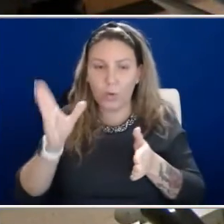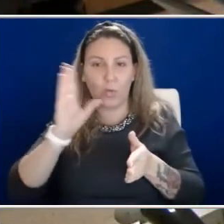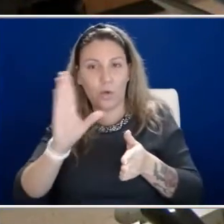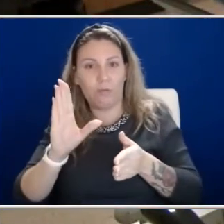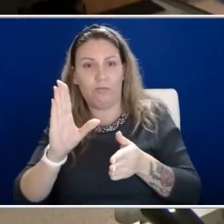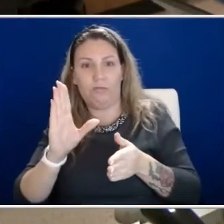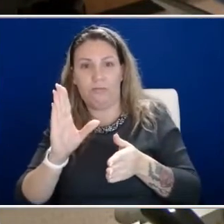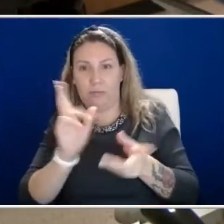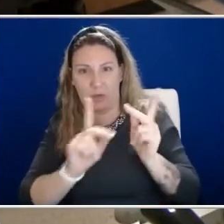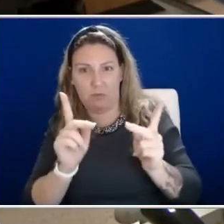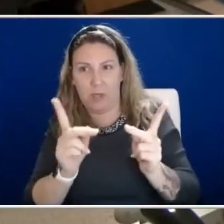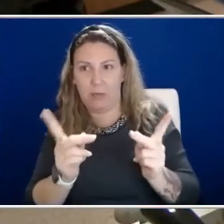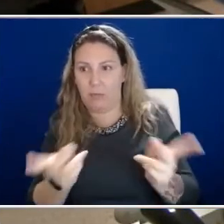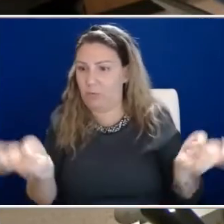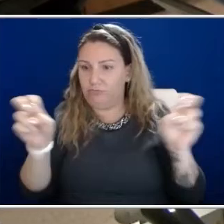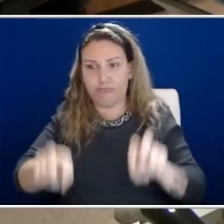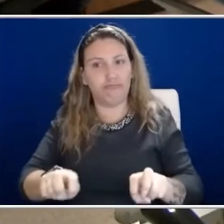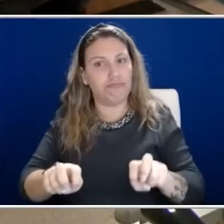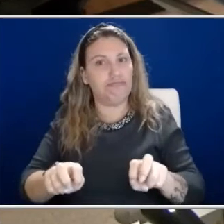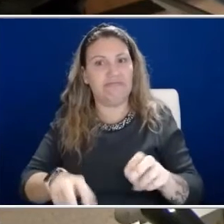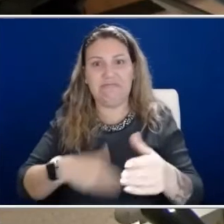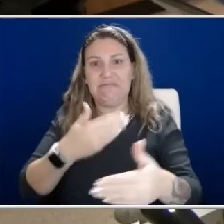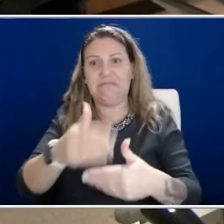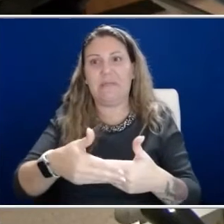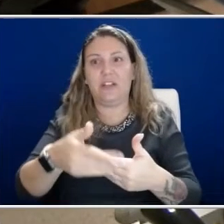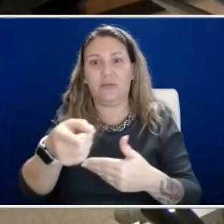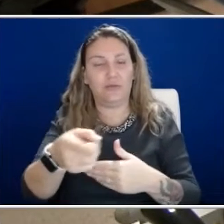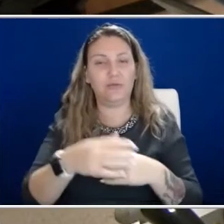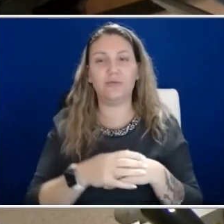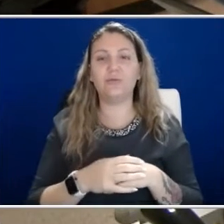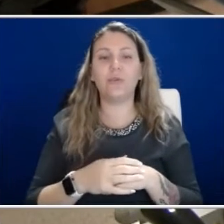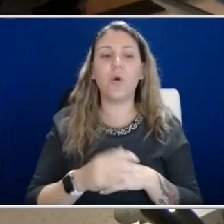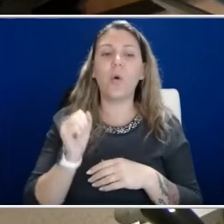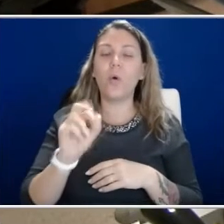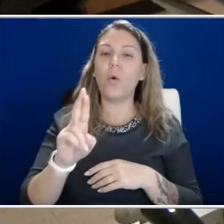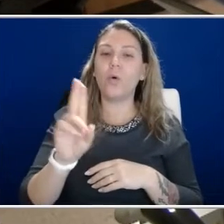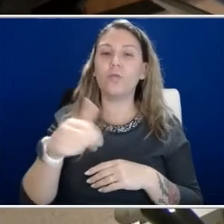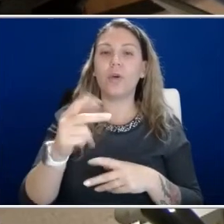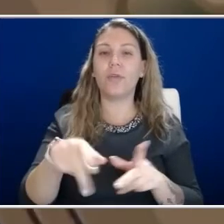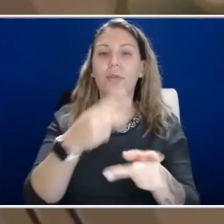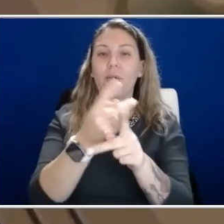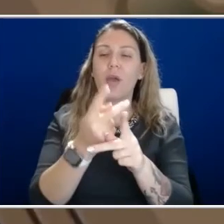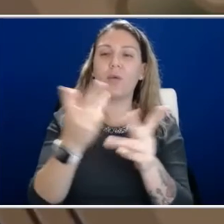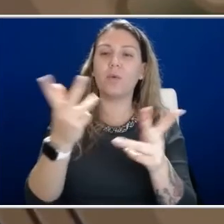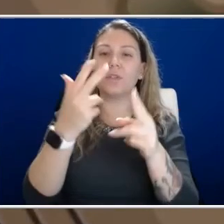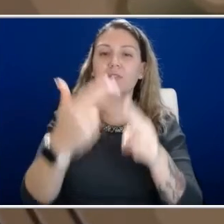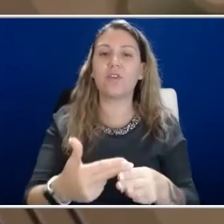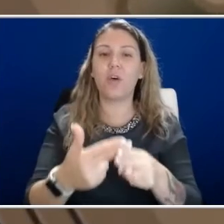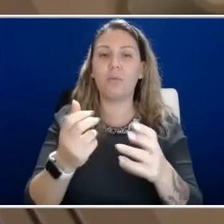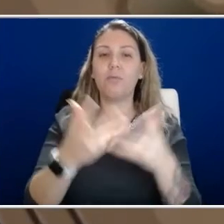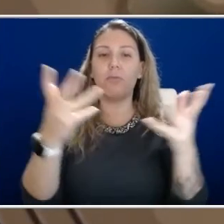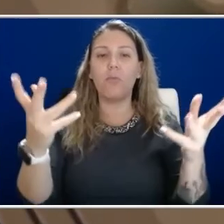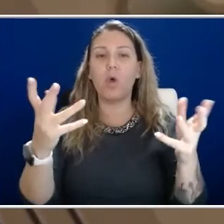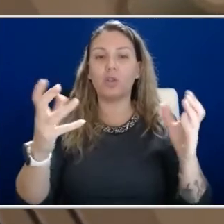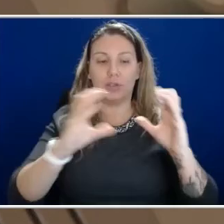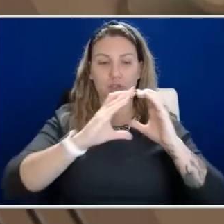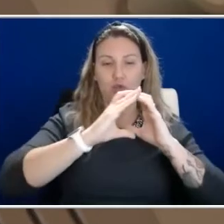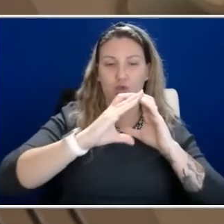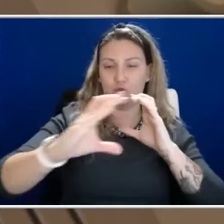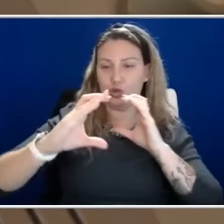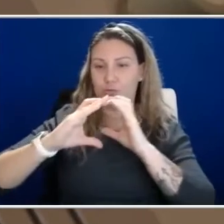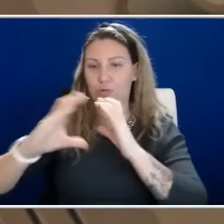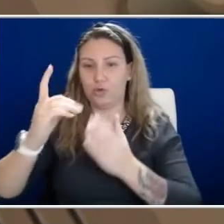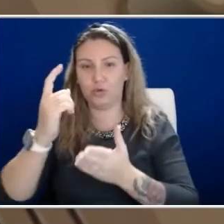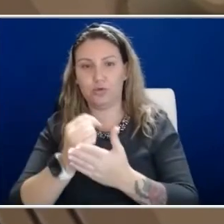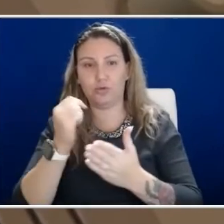right next to you. Or there are other types where there are what is called a multi-chamber kind of treatment centers,